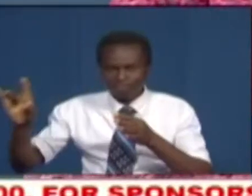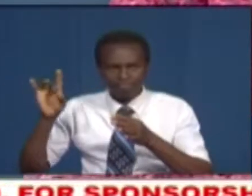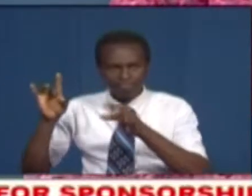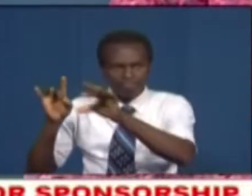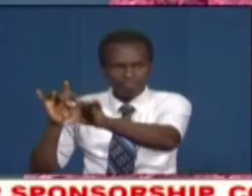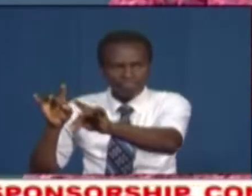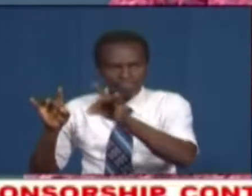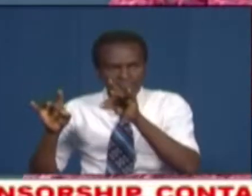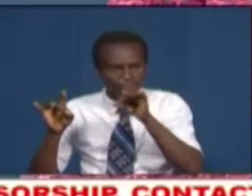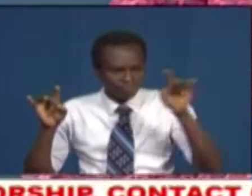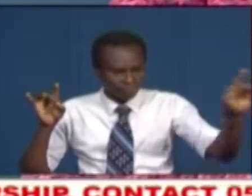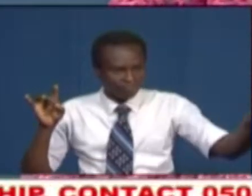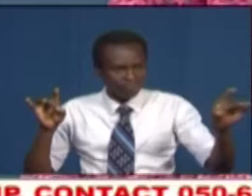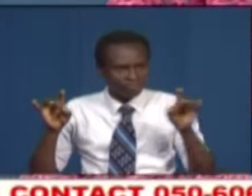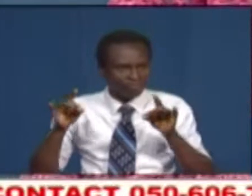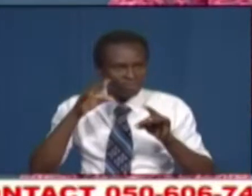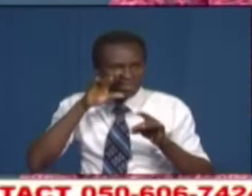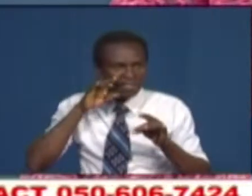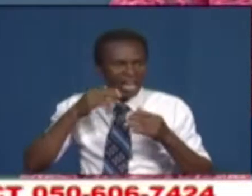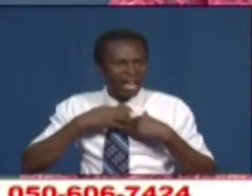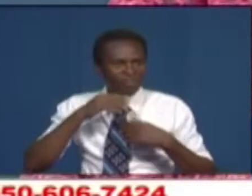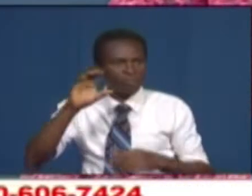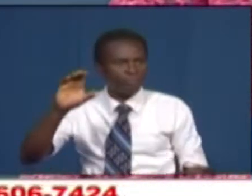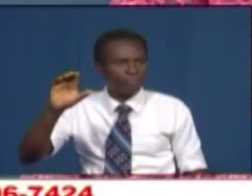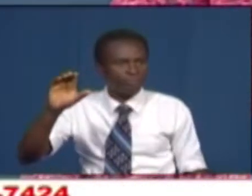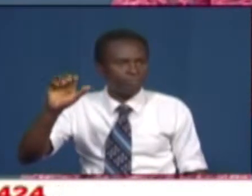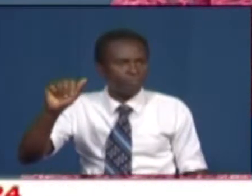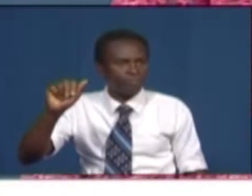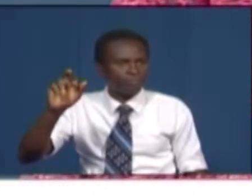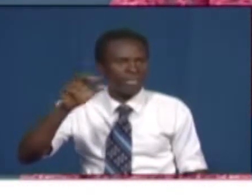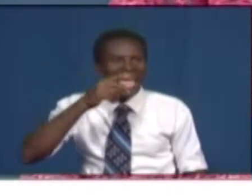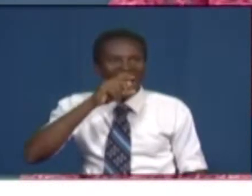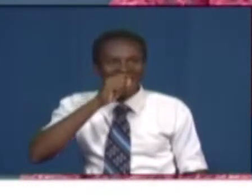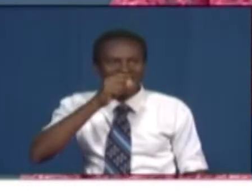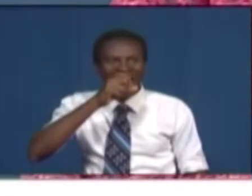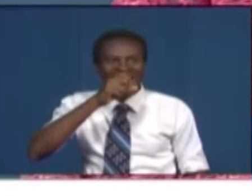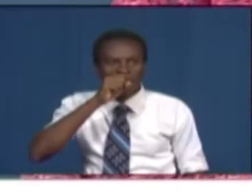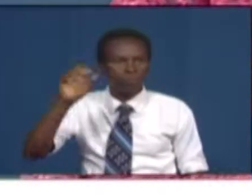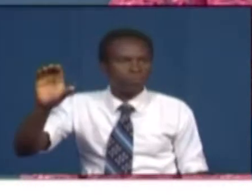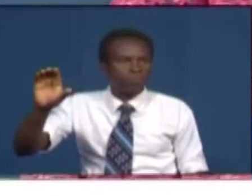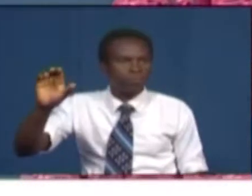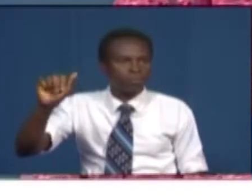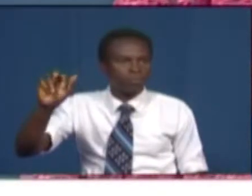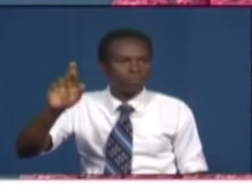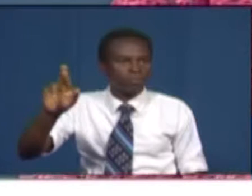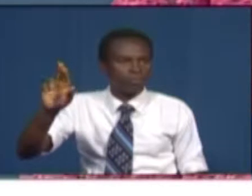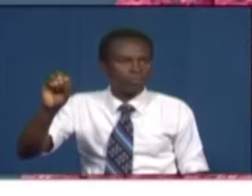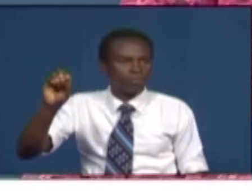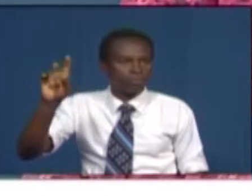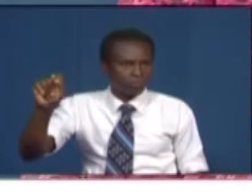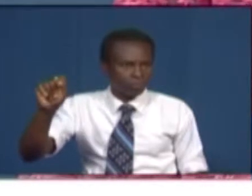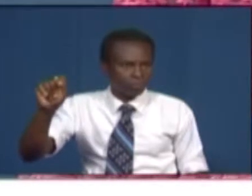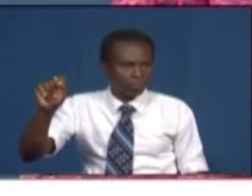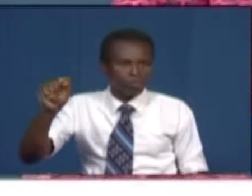function. If you have a carrot, it has what it does. You know, it has vitamin A or carotenoid, which is good for what?